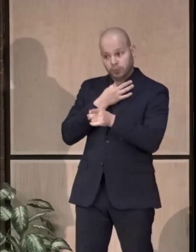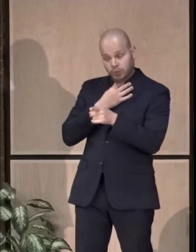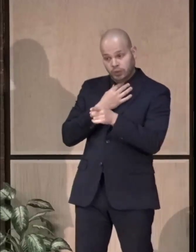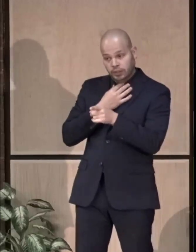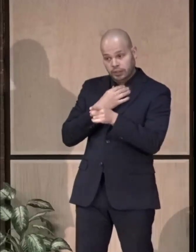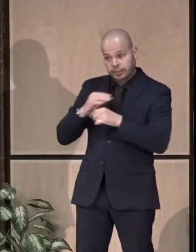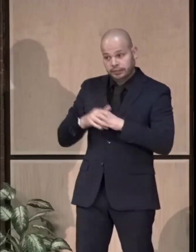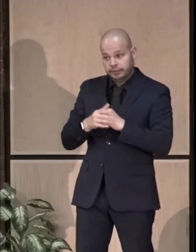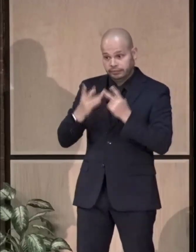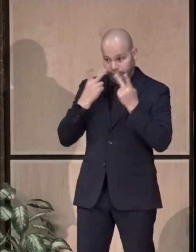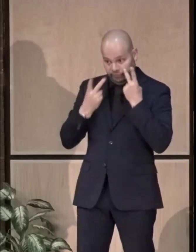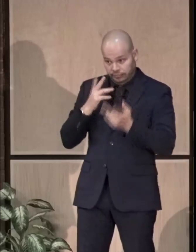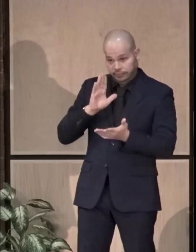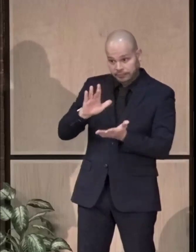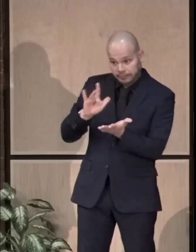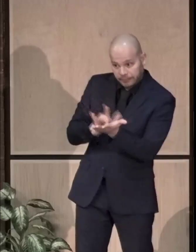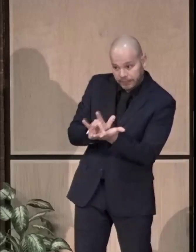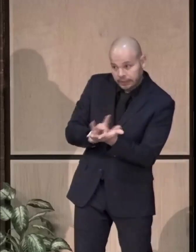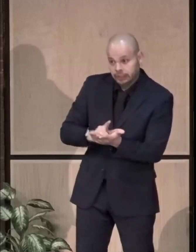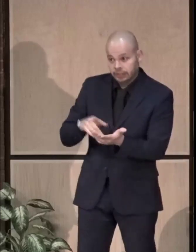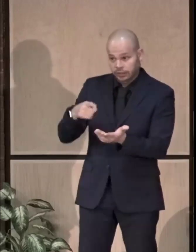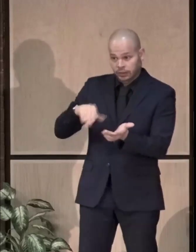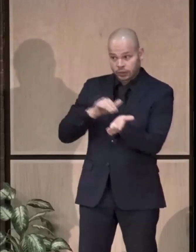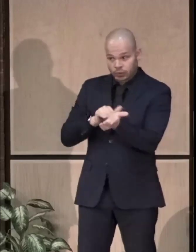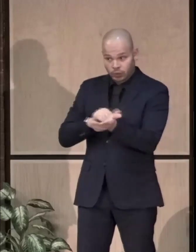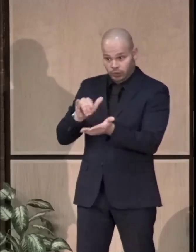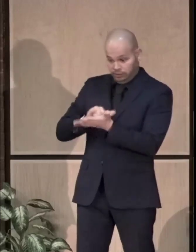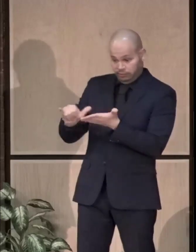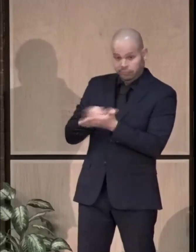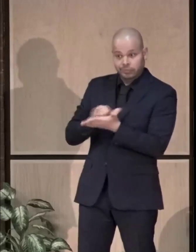Robert Card's medical providers while he was at the New York hospitals?